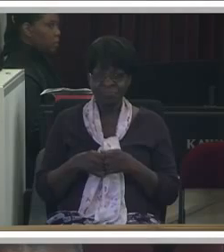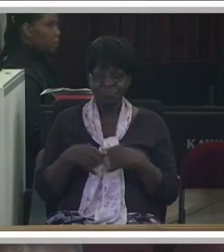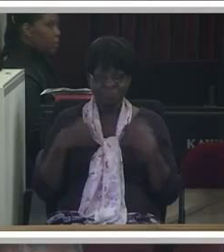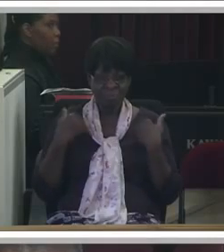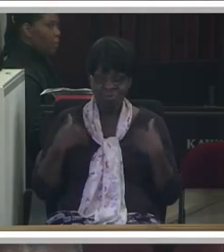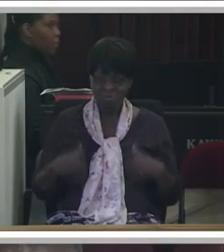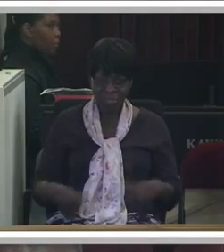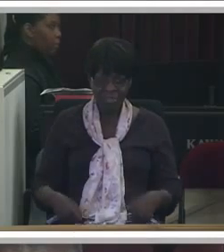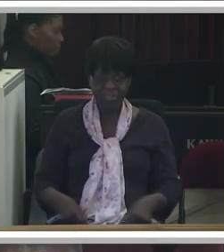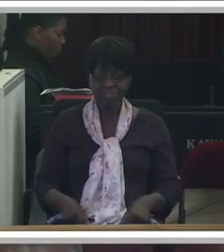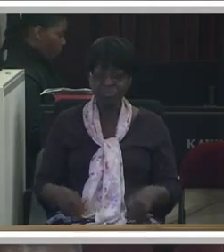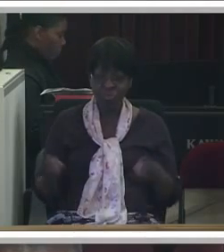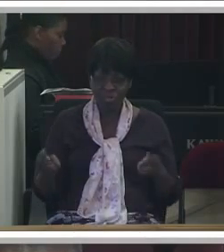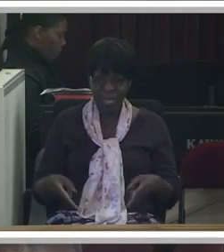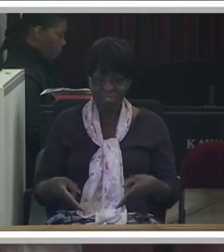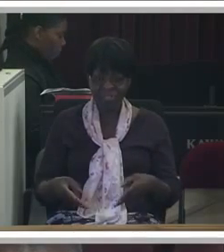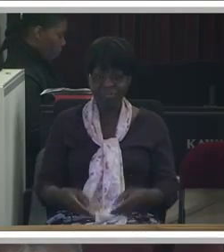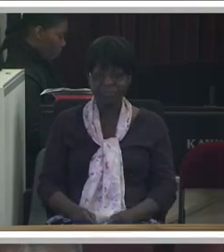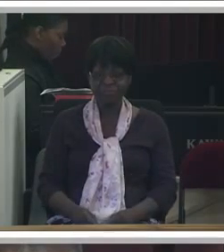and no death.